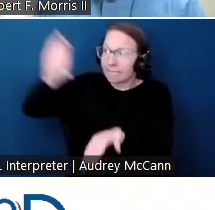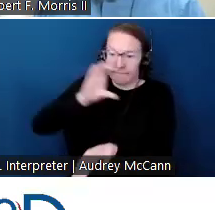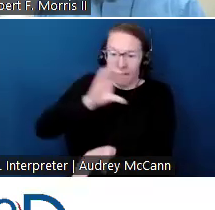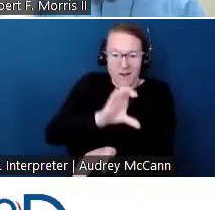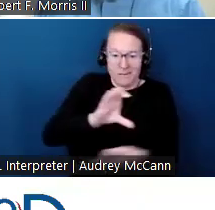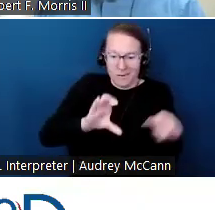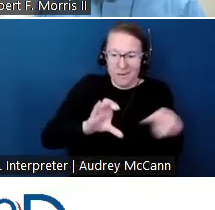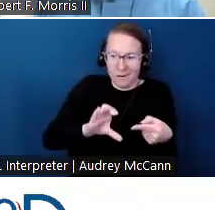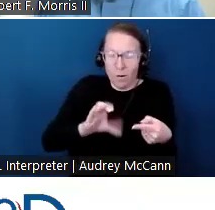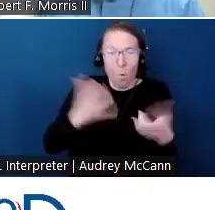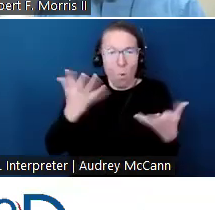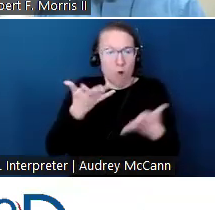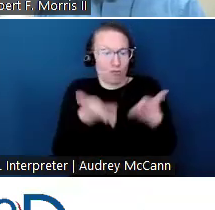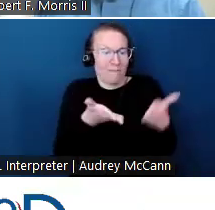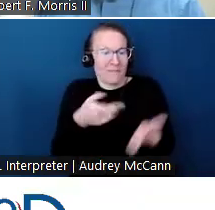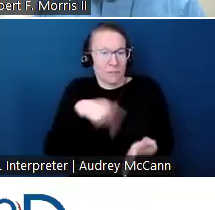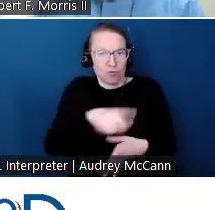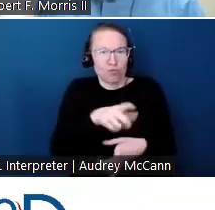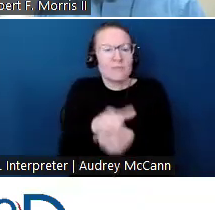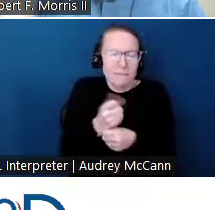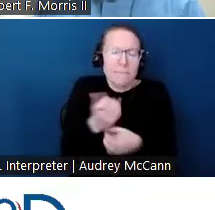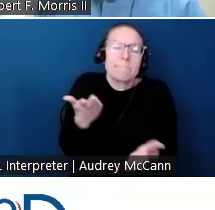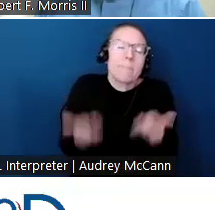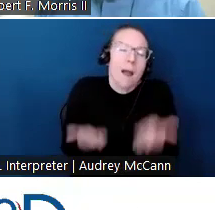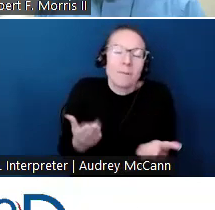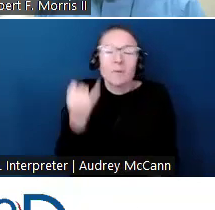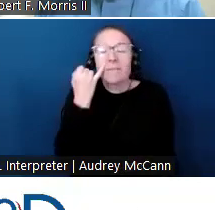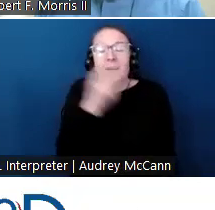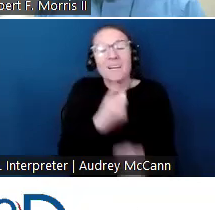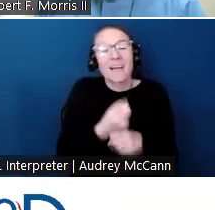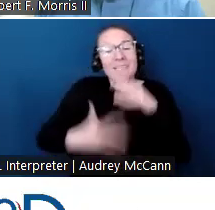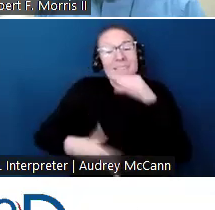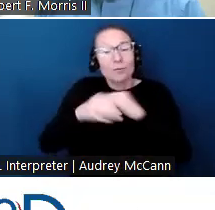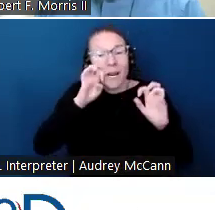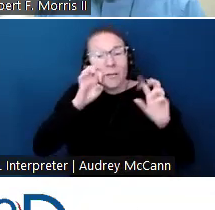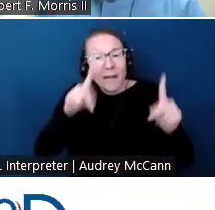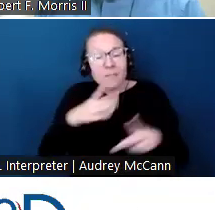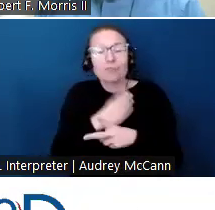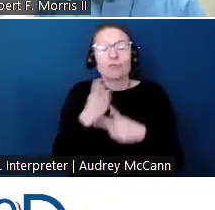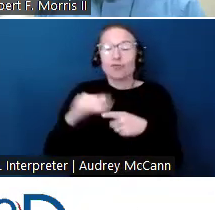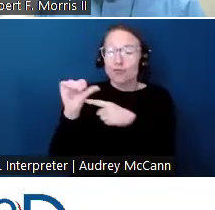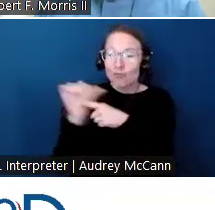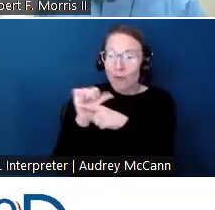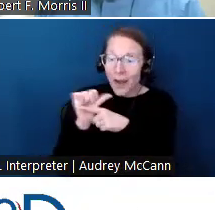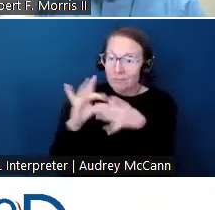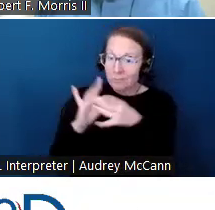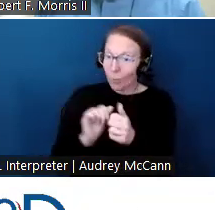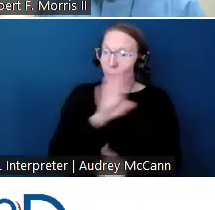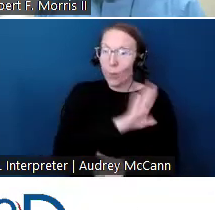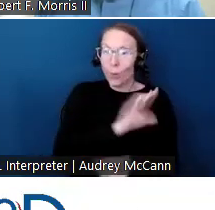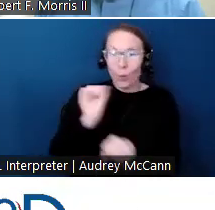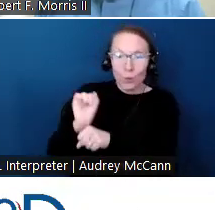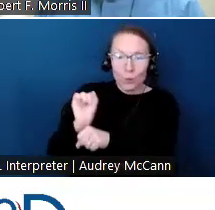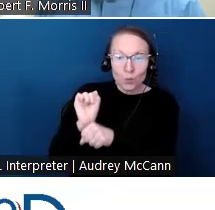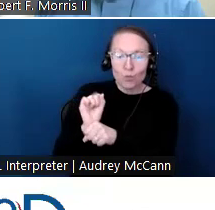whatever services they're receiving. So if they're getting additional education or training related to their work, or